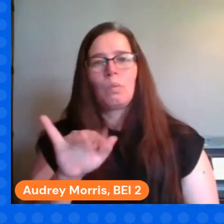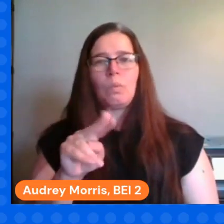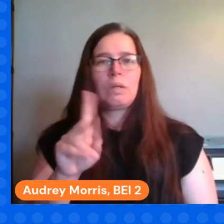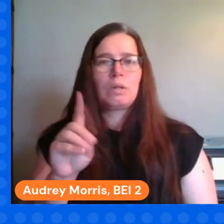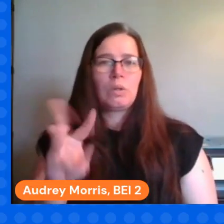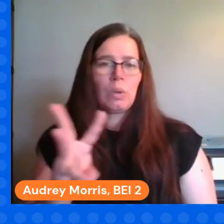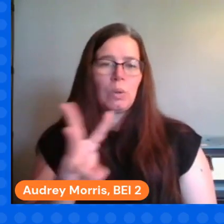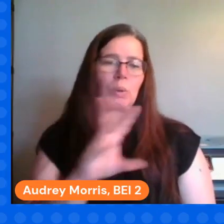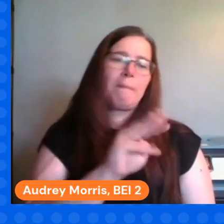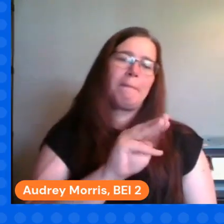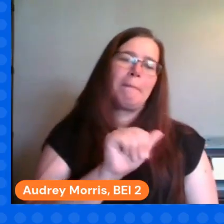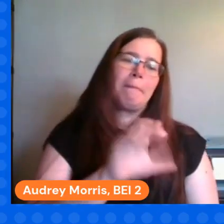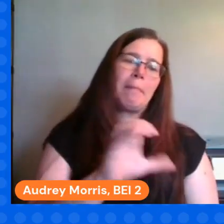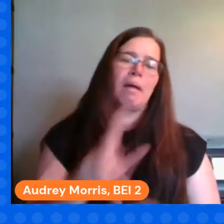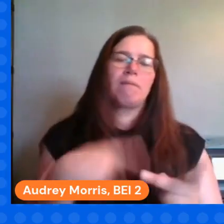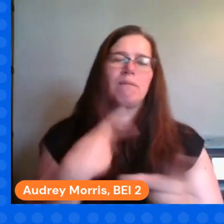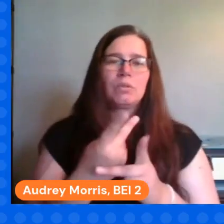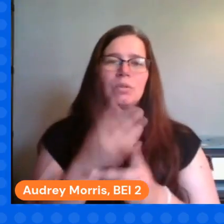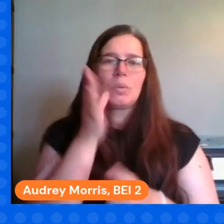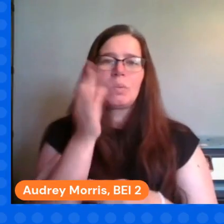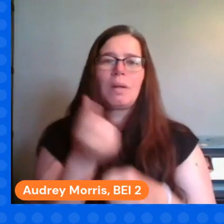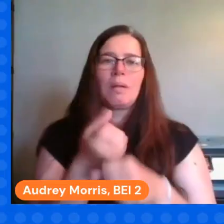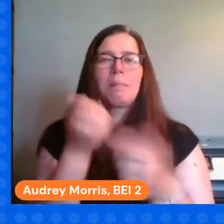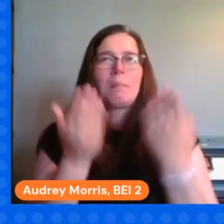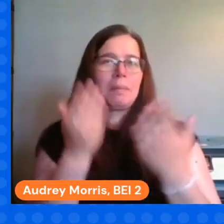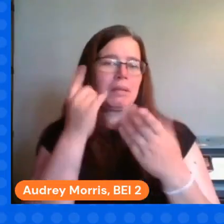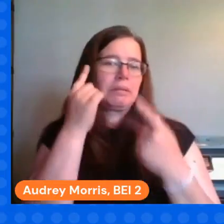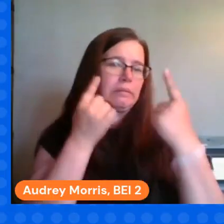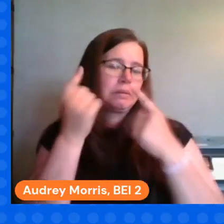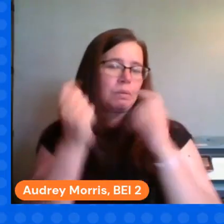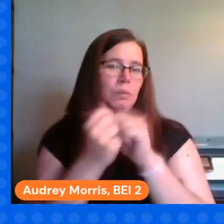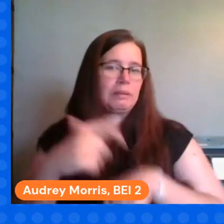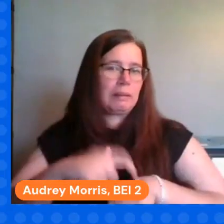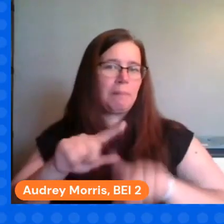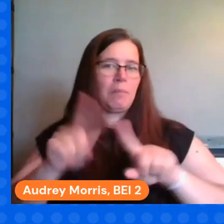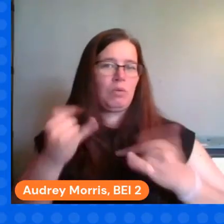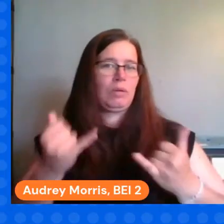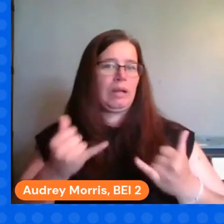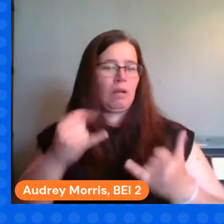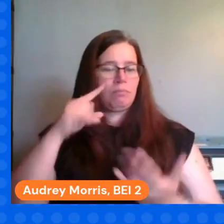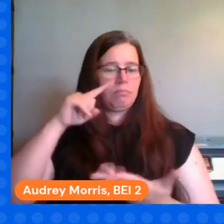may consider over time. But as of right now, it's just for Chromebooks and mobile devices.